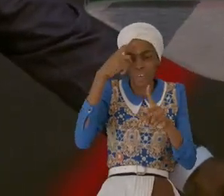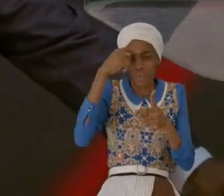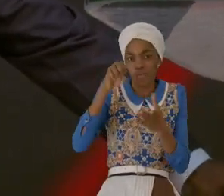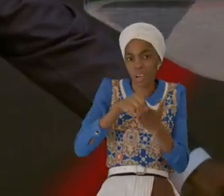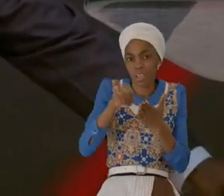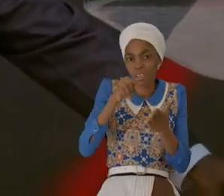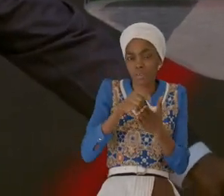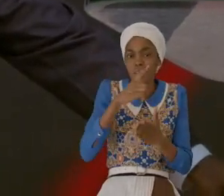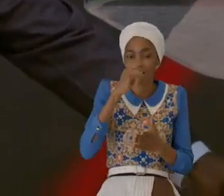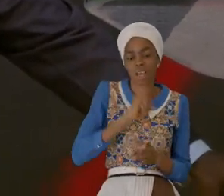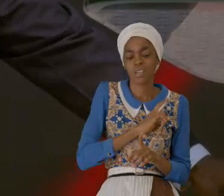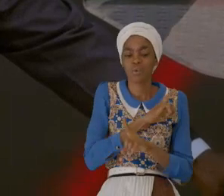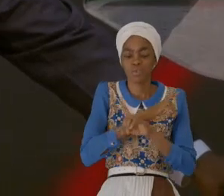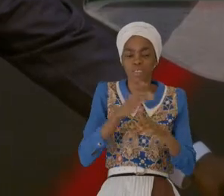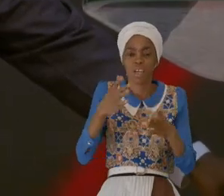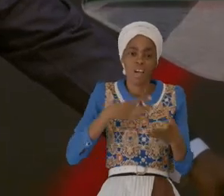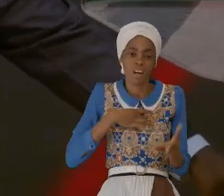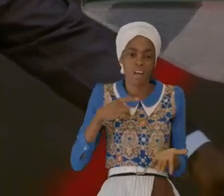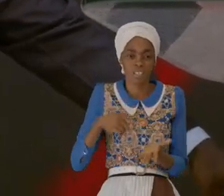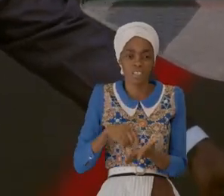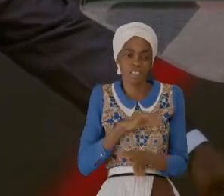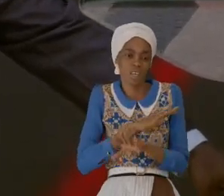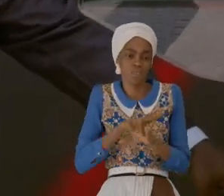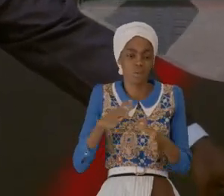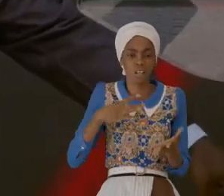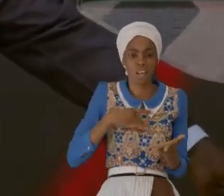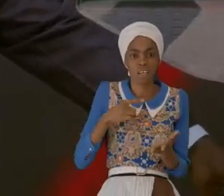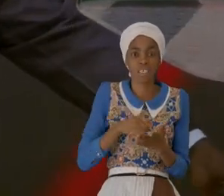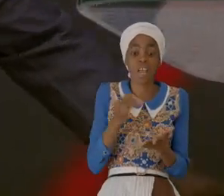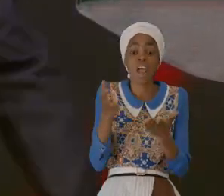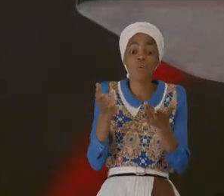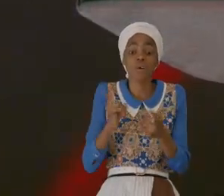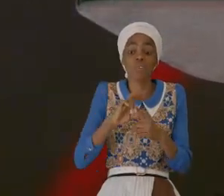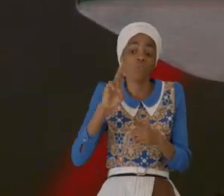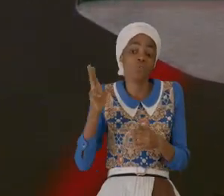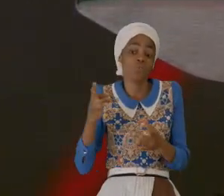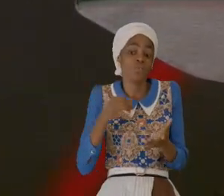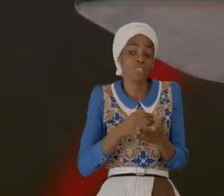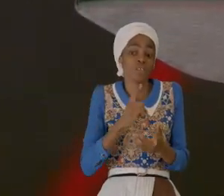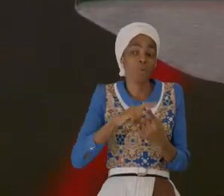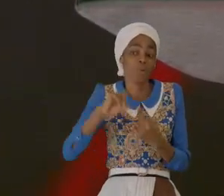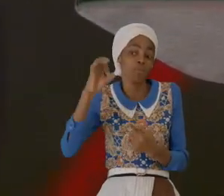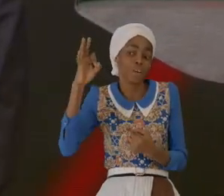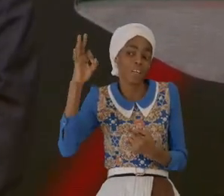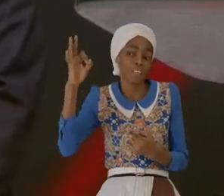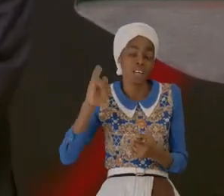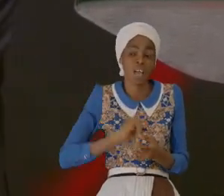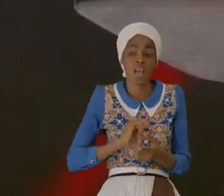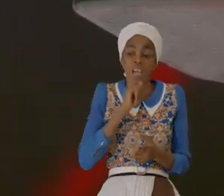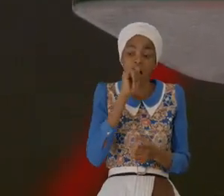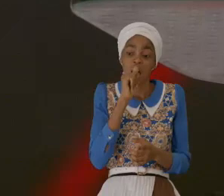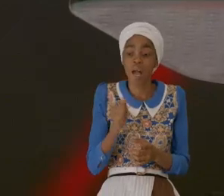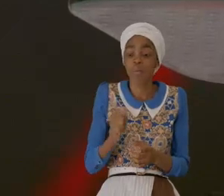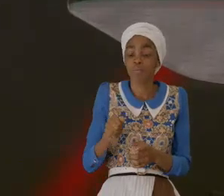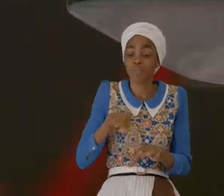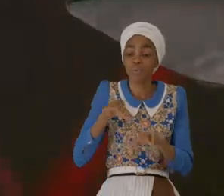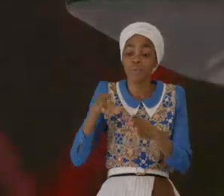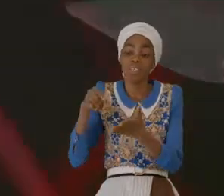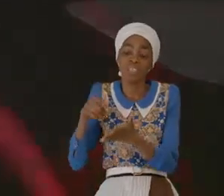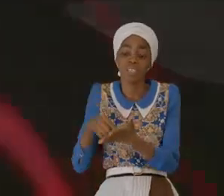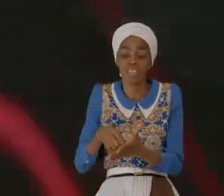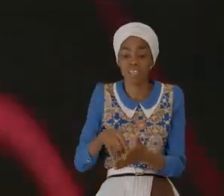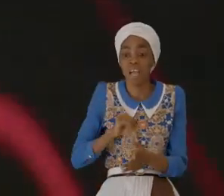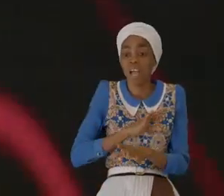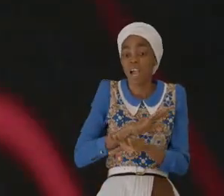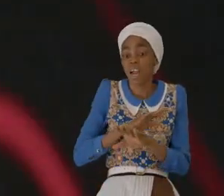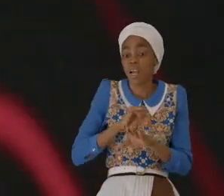doing it so that I can win them. It's like, you know, I don't like sinning,